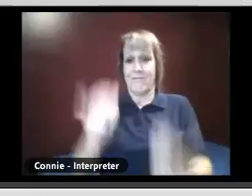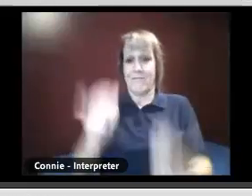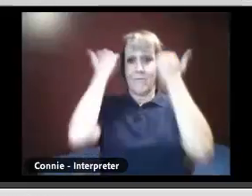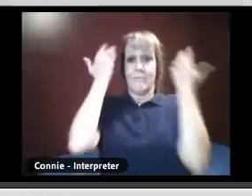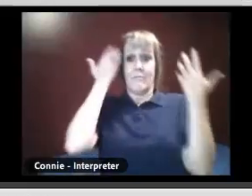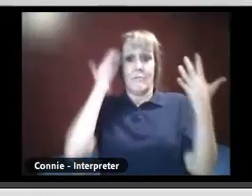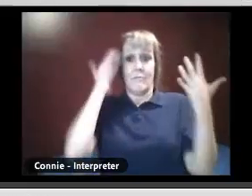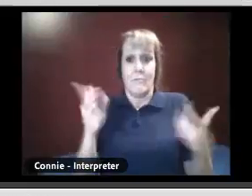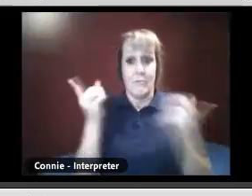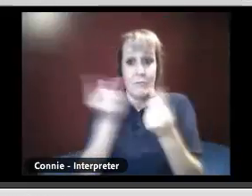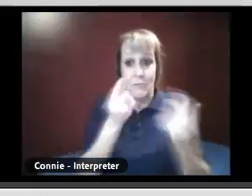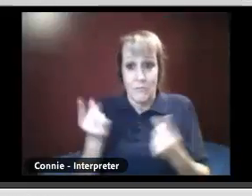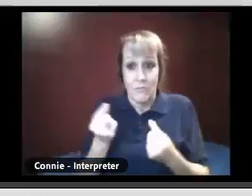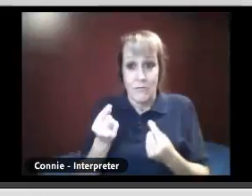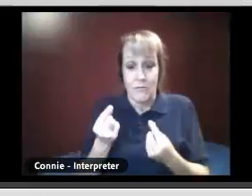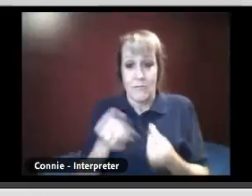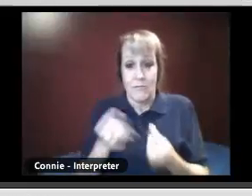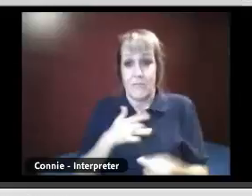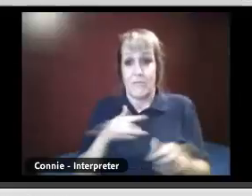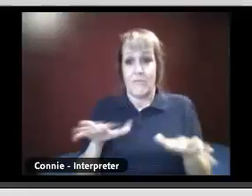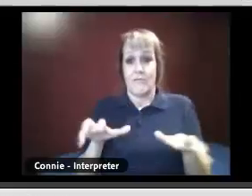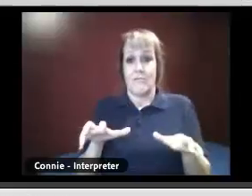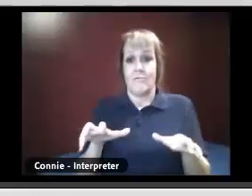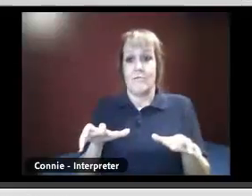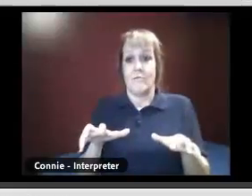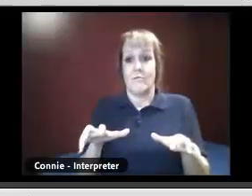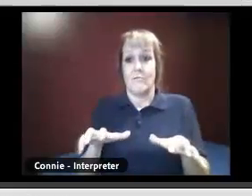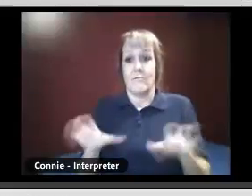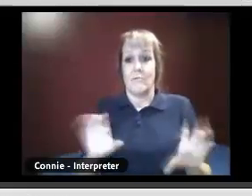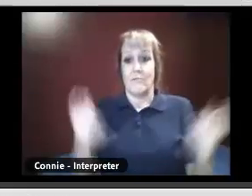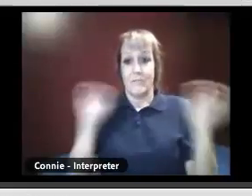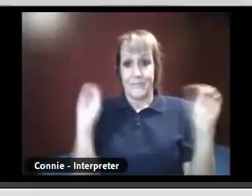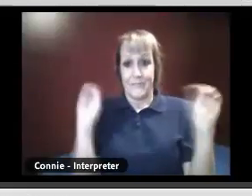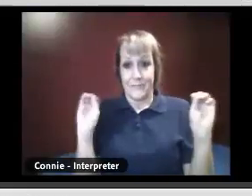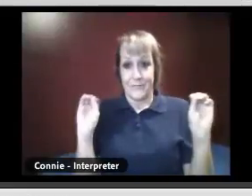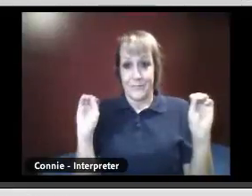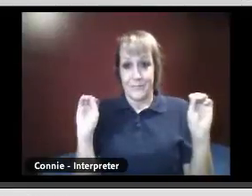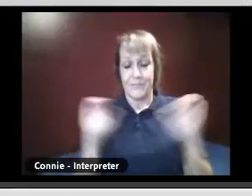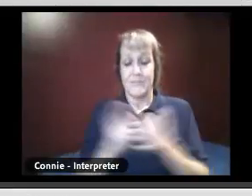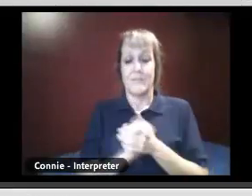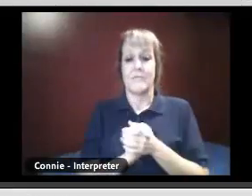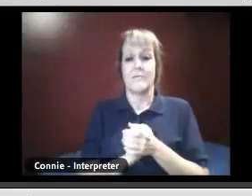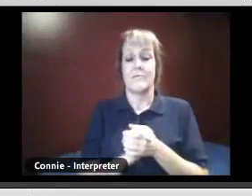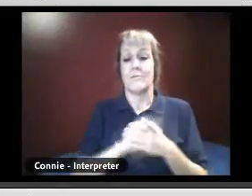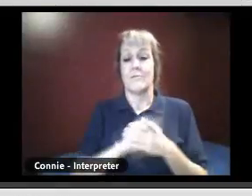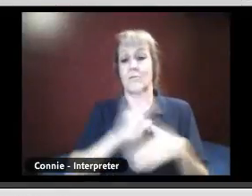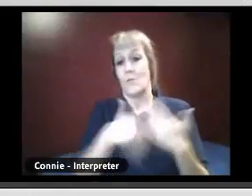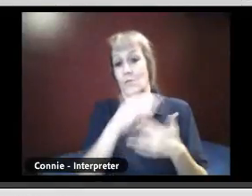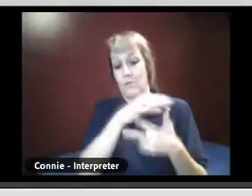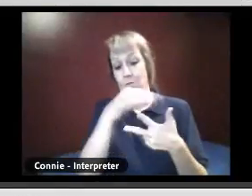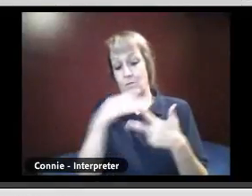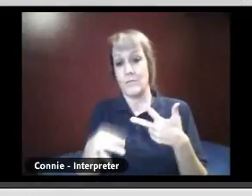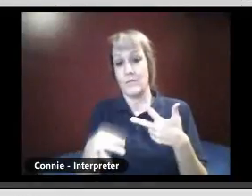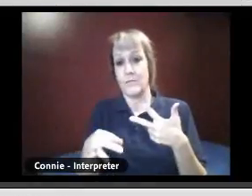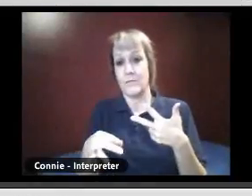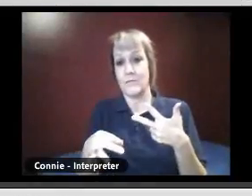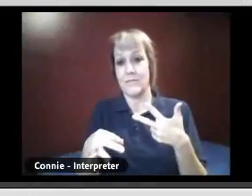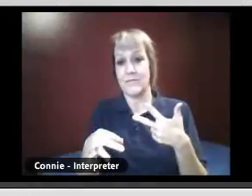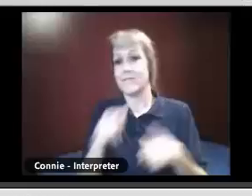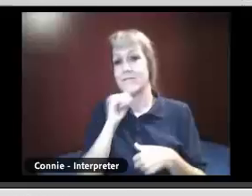do, we become paralyzed and do nothing. Well, all of those choices are not